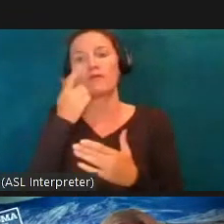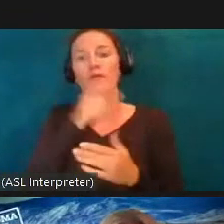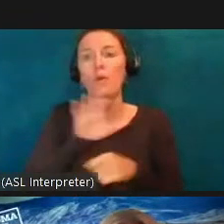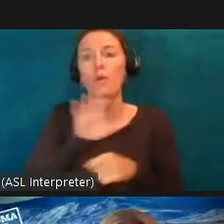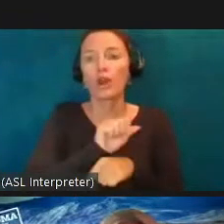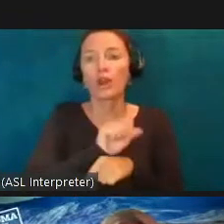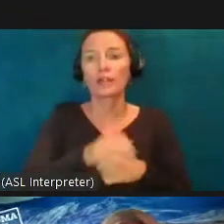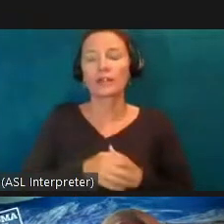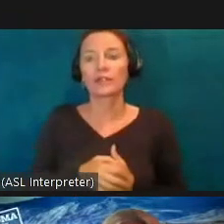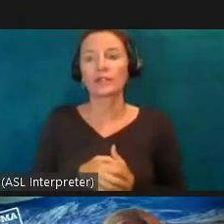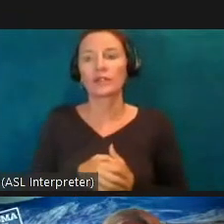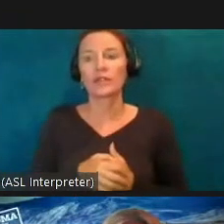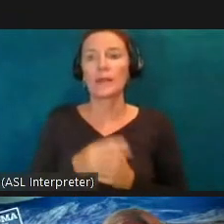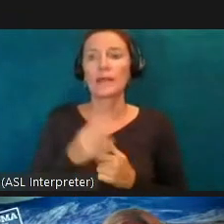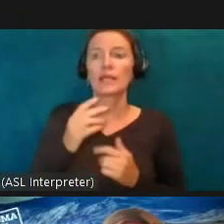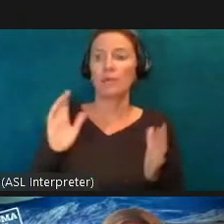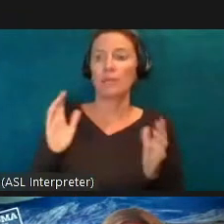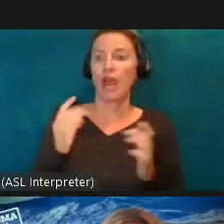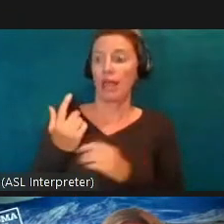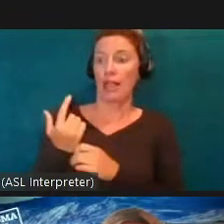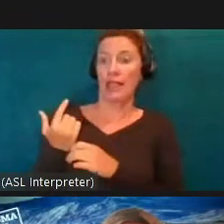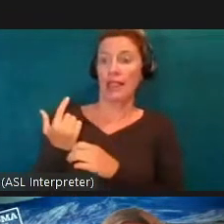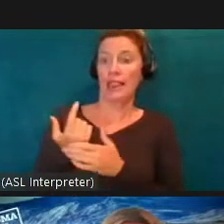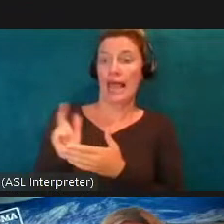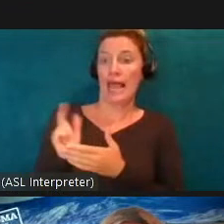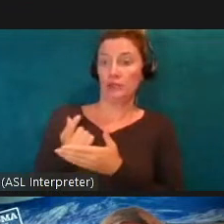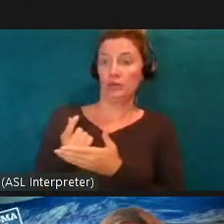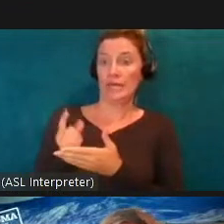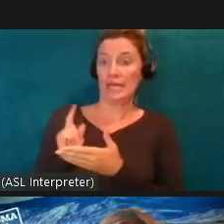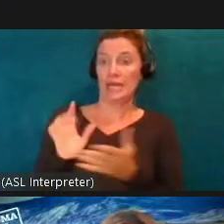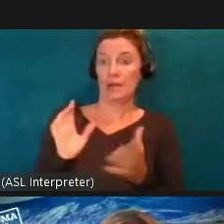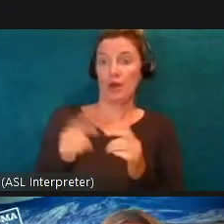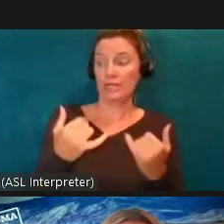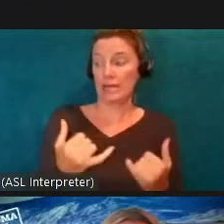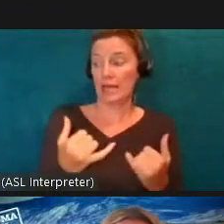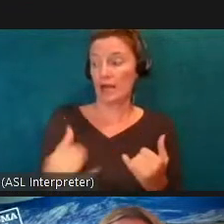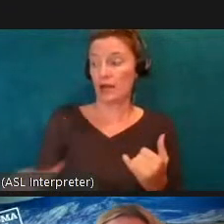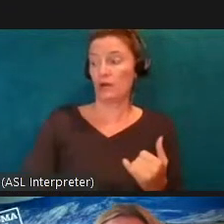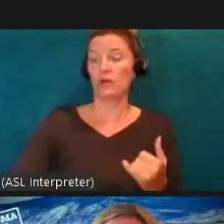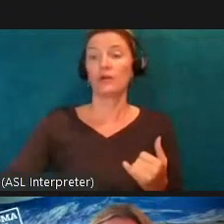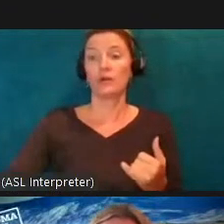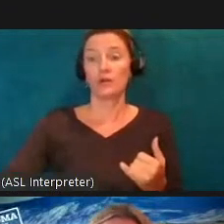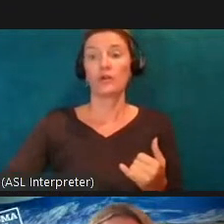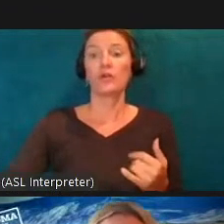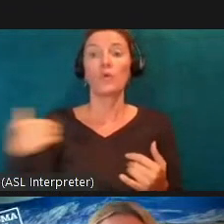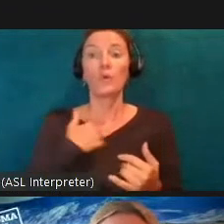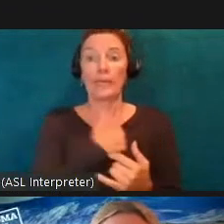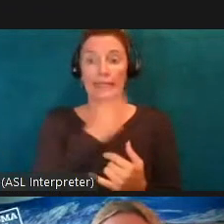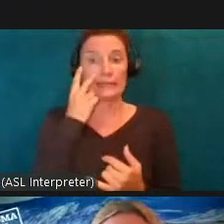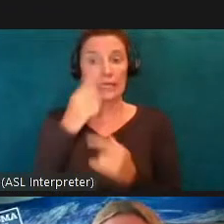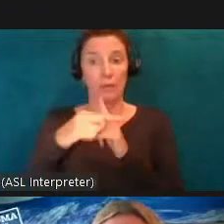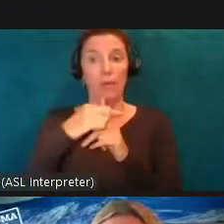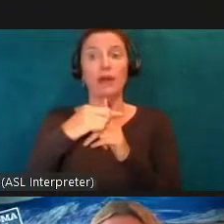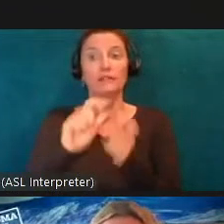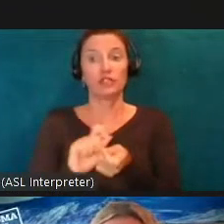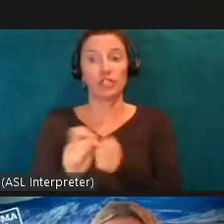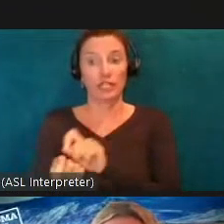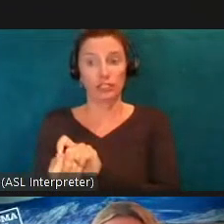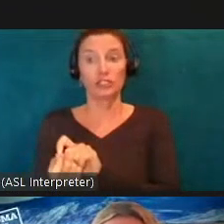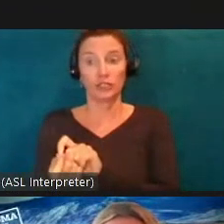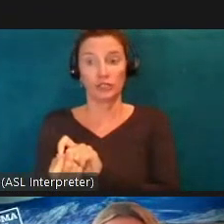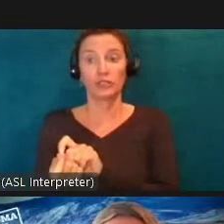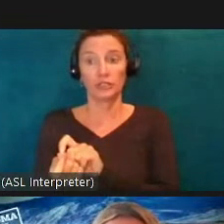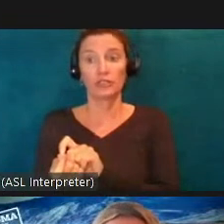perspective of where we were at last week to where we're at now, we're starting to see positive change. And that is because